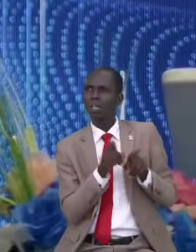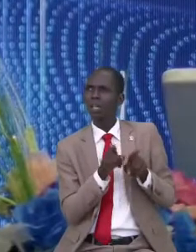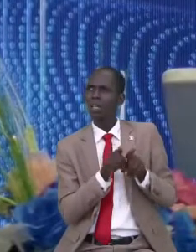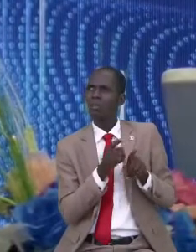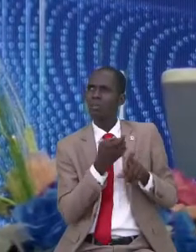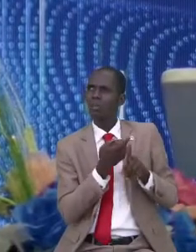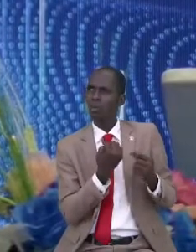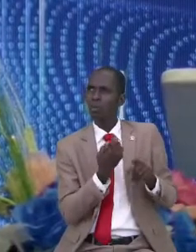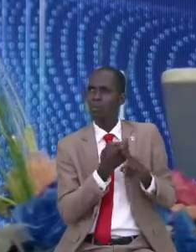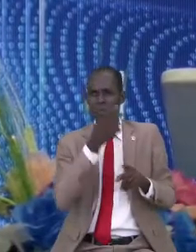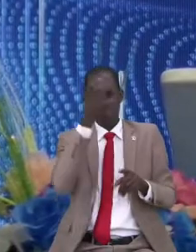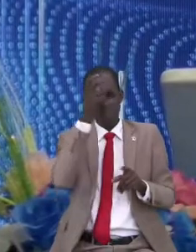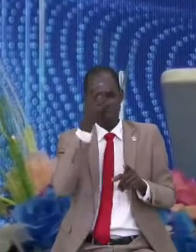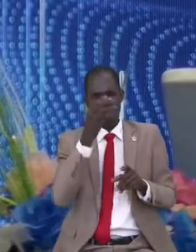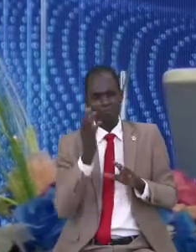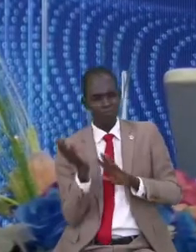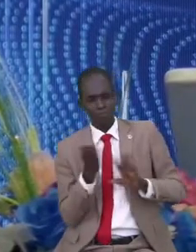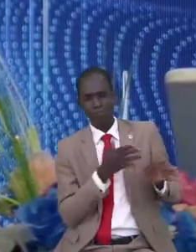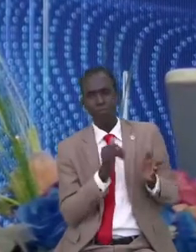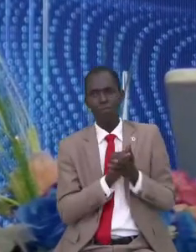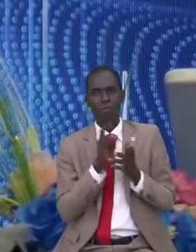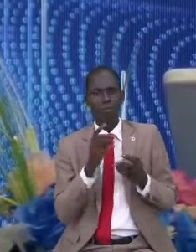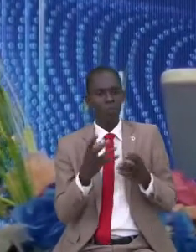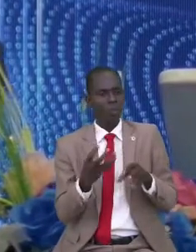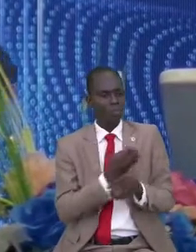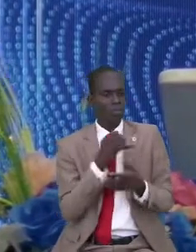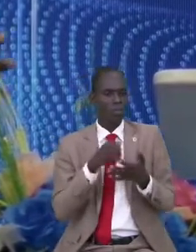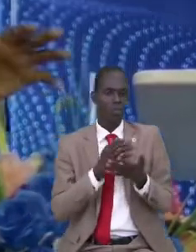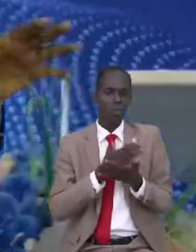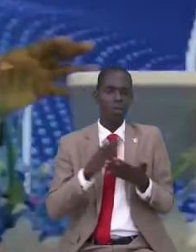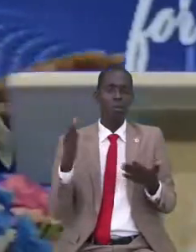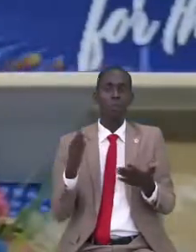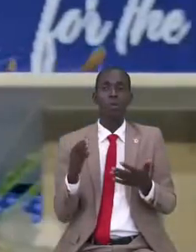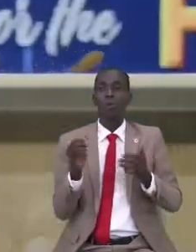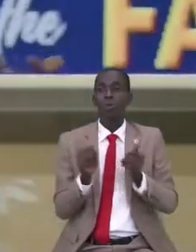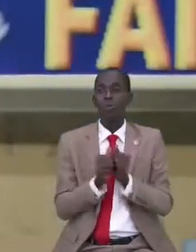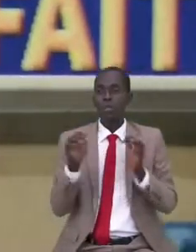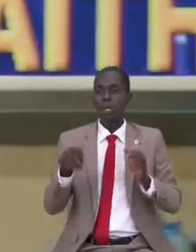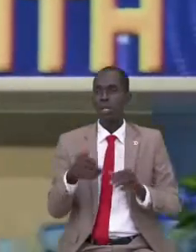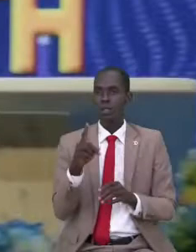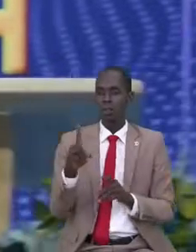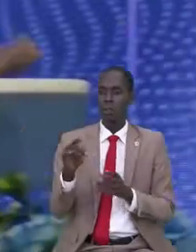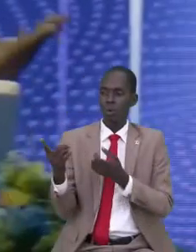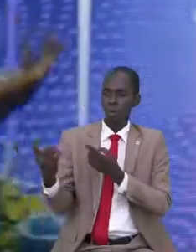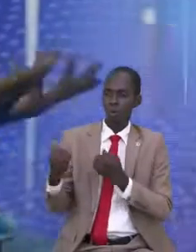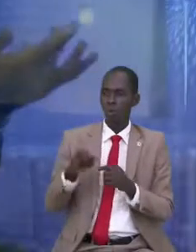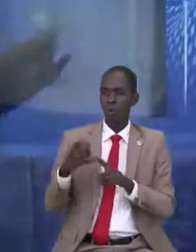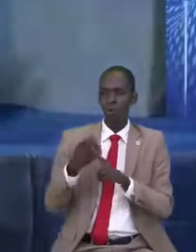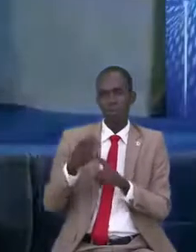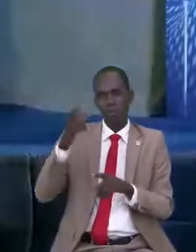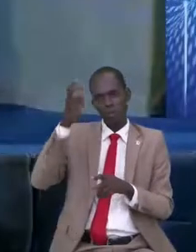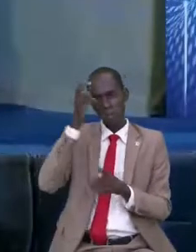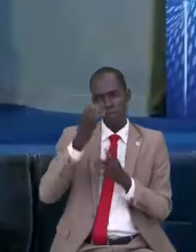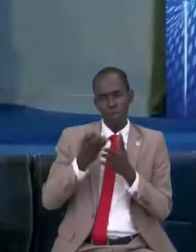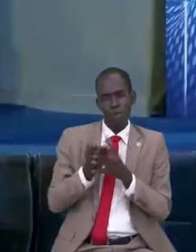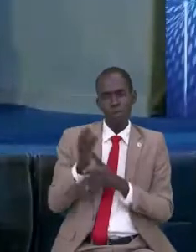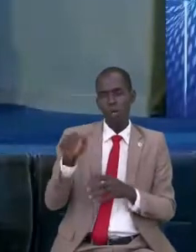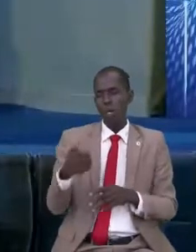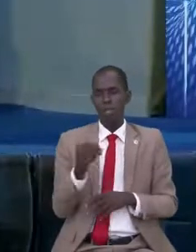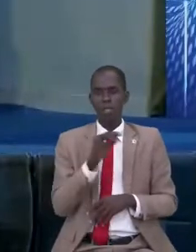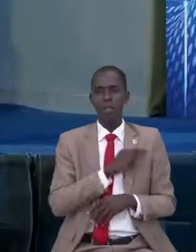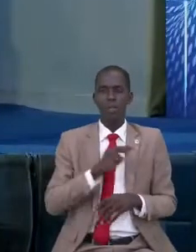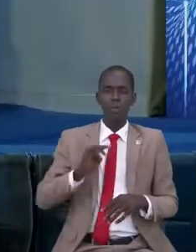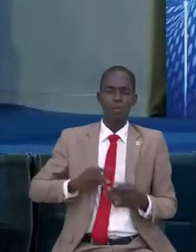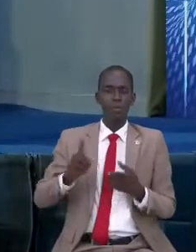one. Suspend that one. Throw that one away. Without anything coming from Satan through any member to